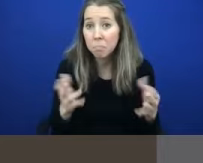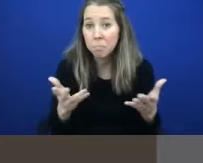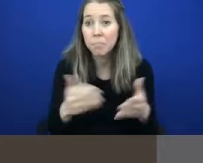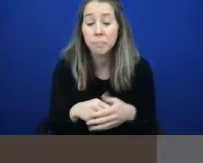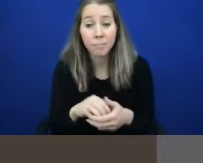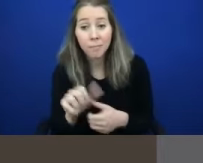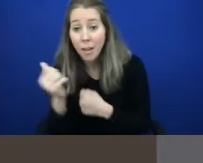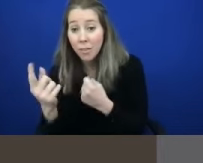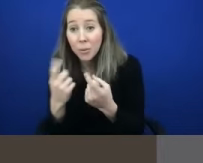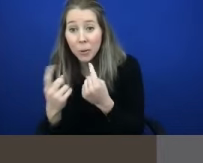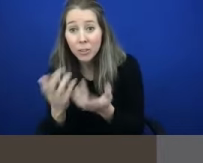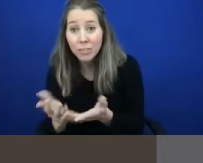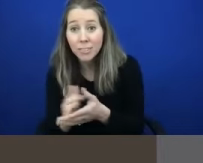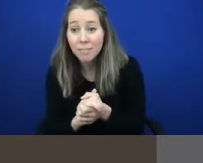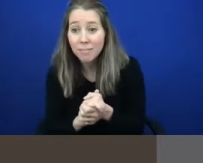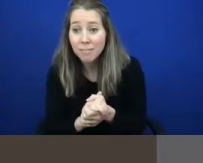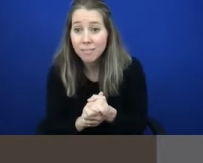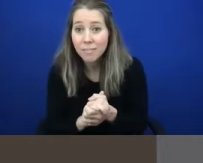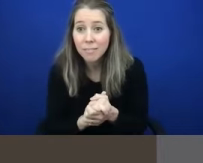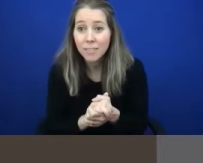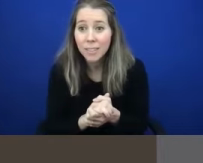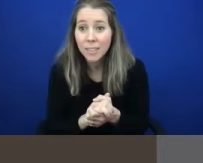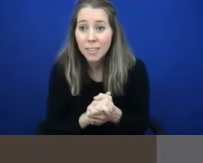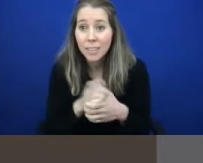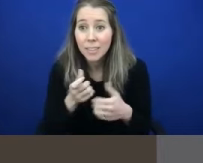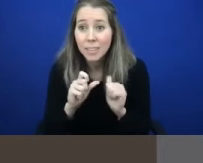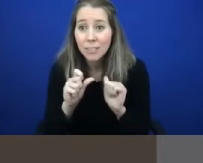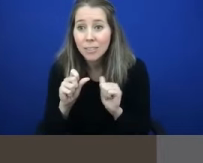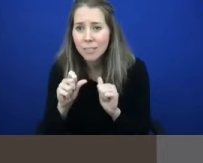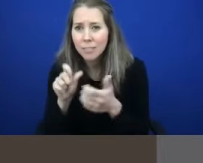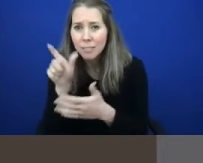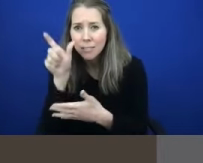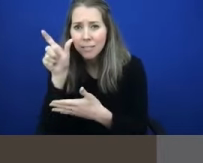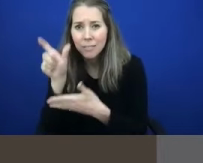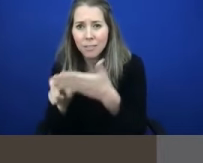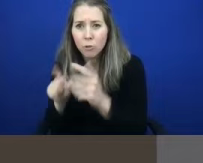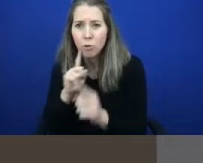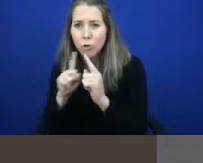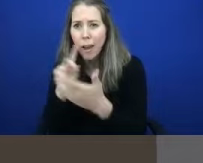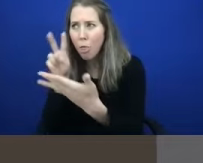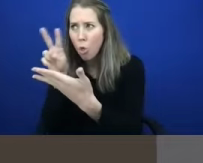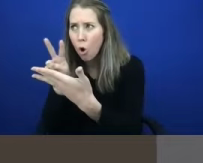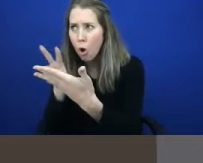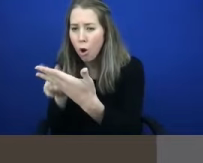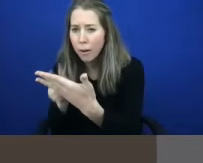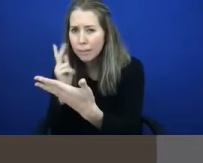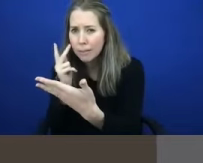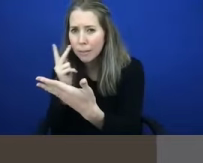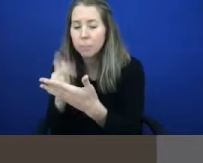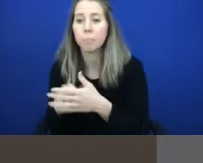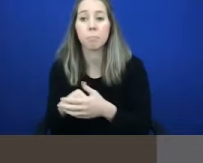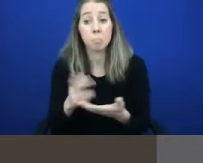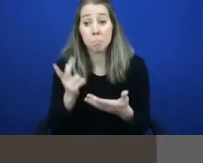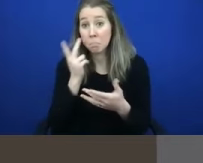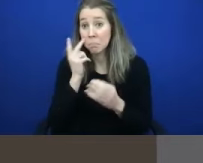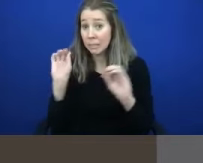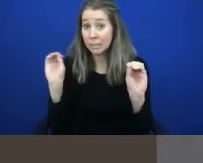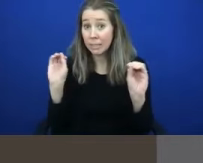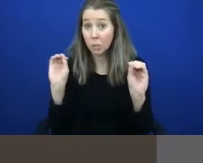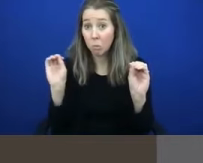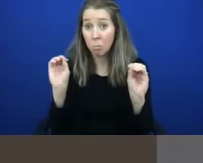Any other questions? I'm trying to get into the chat to see if there's anything in there. No problem. Okay, I don't see any